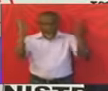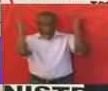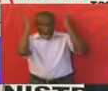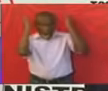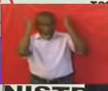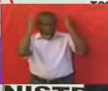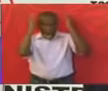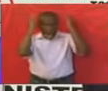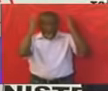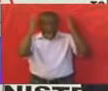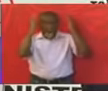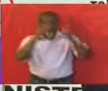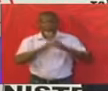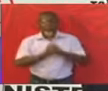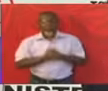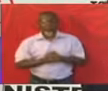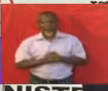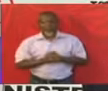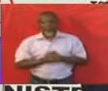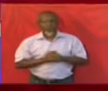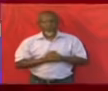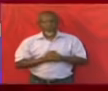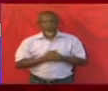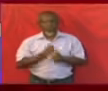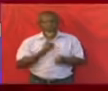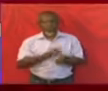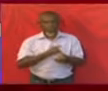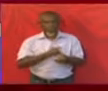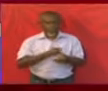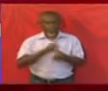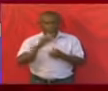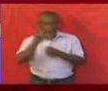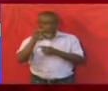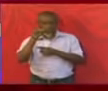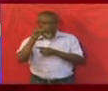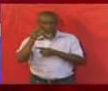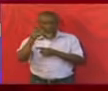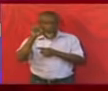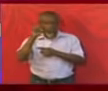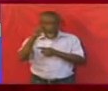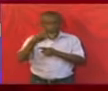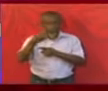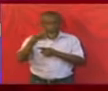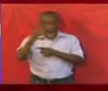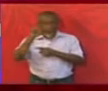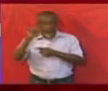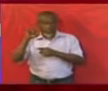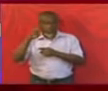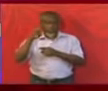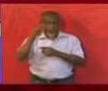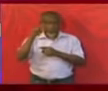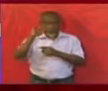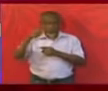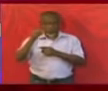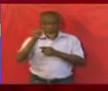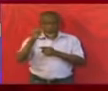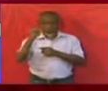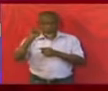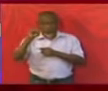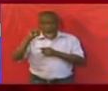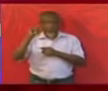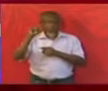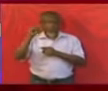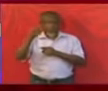Director, Epidemiology, Ministry of Health, and Dr. Adish Surjusing, Director in the Directorate of Women's Health, Ministry of